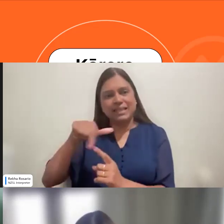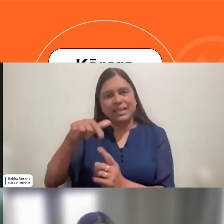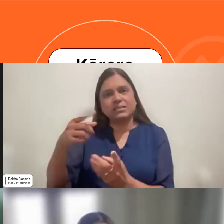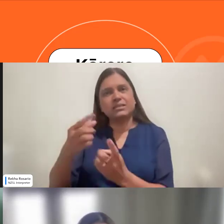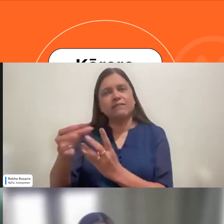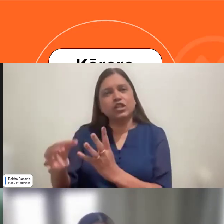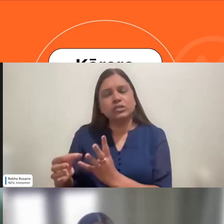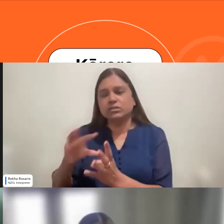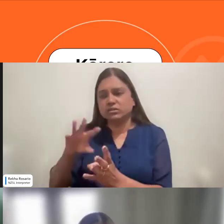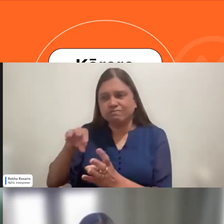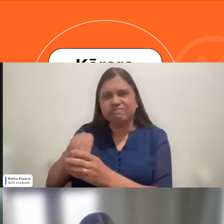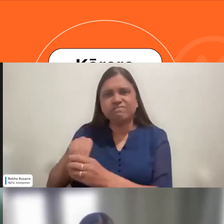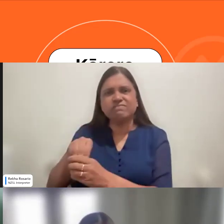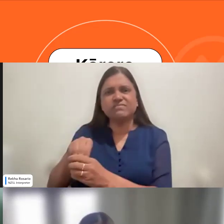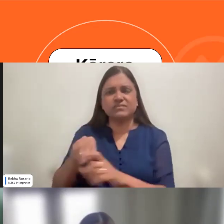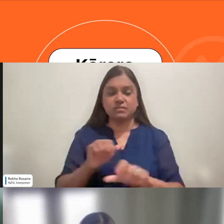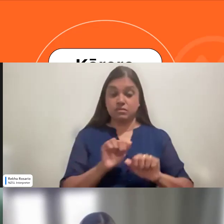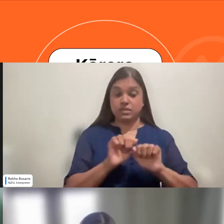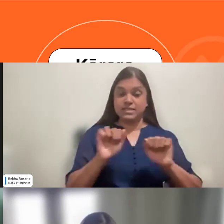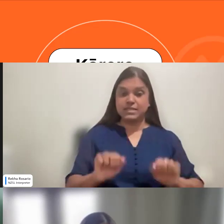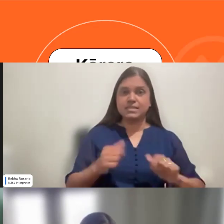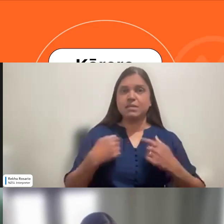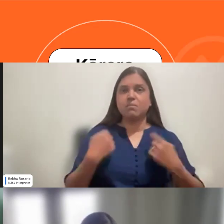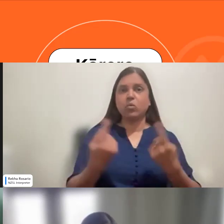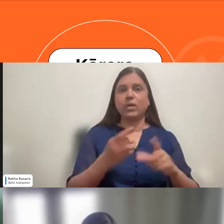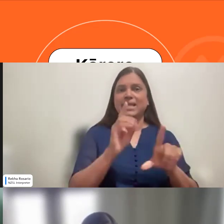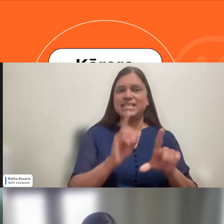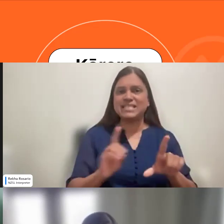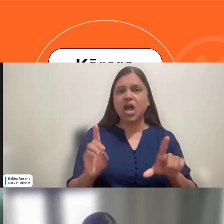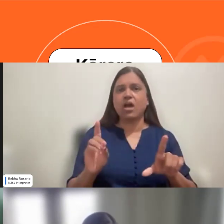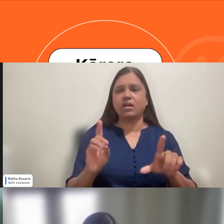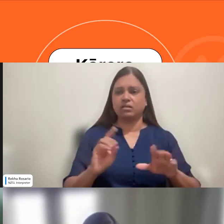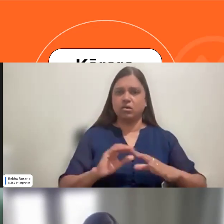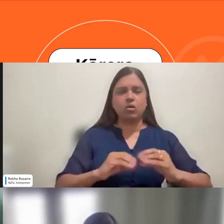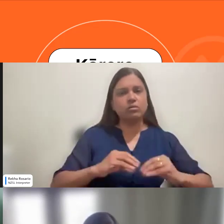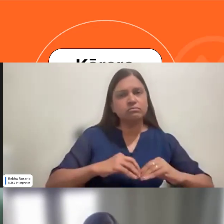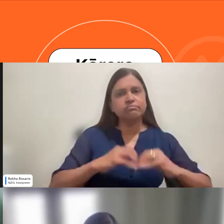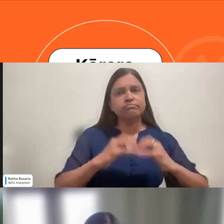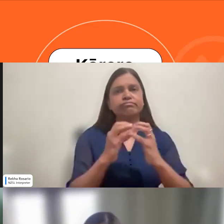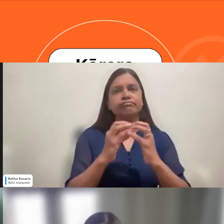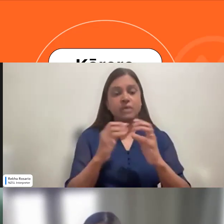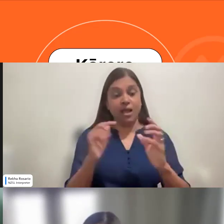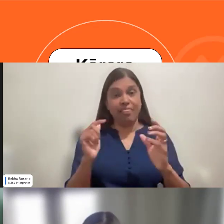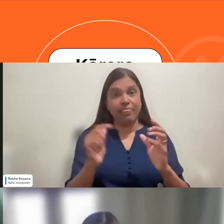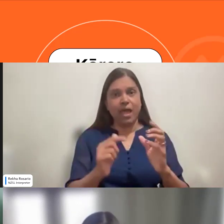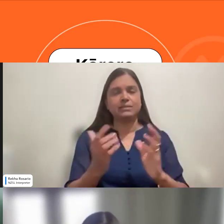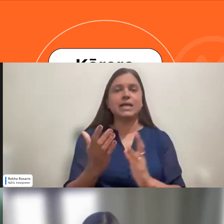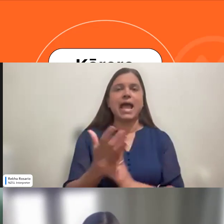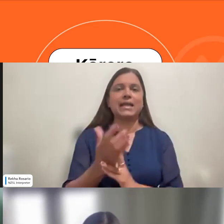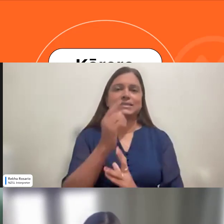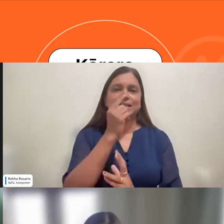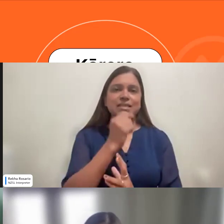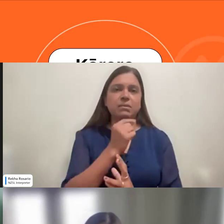the system that we design, the system that we put in place is accessible for